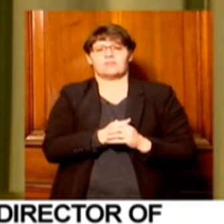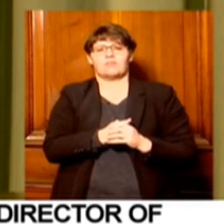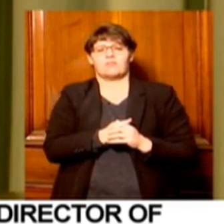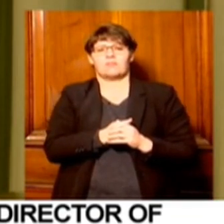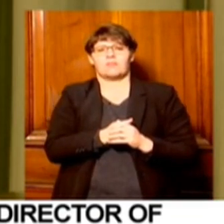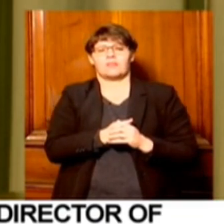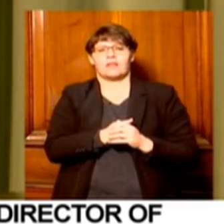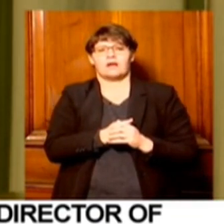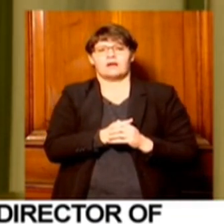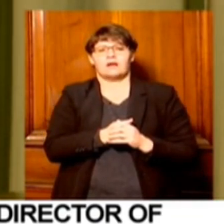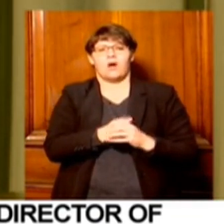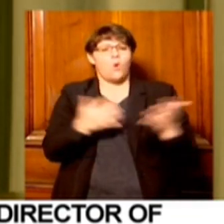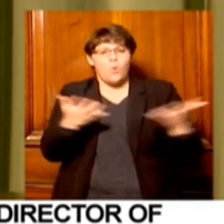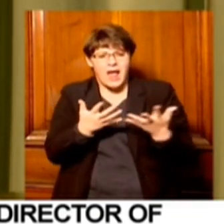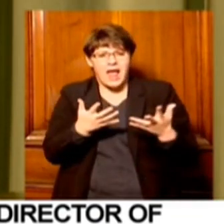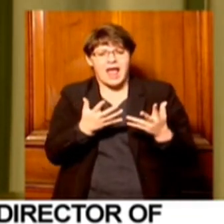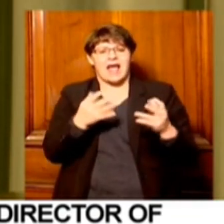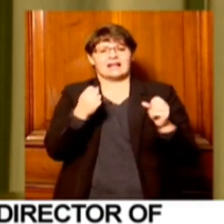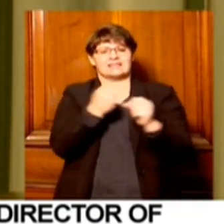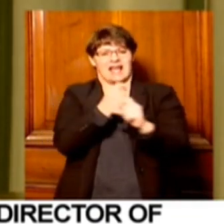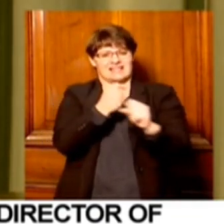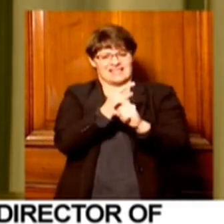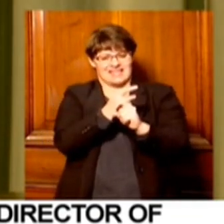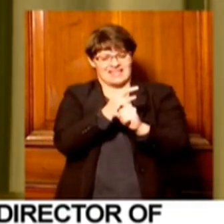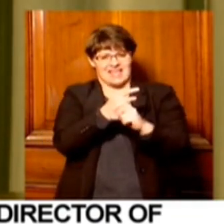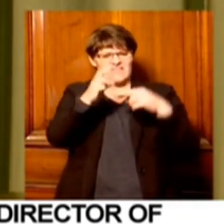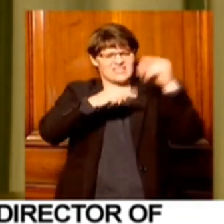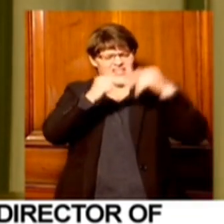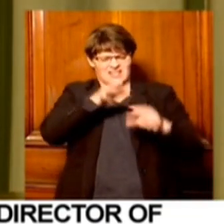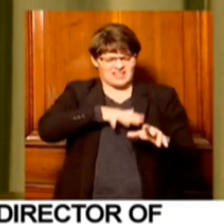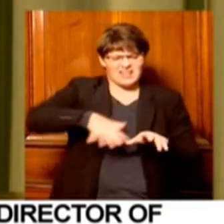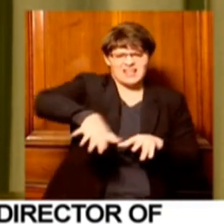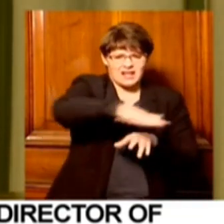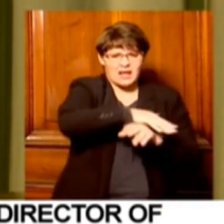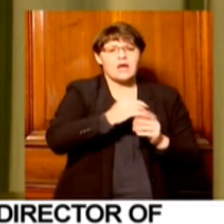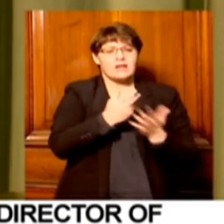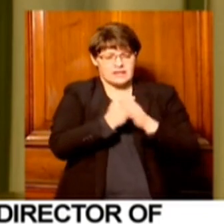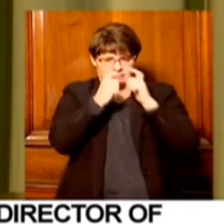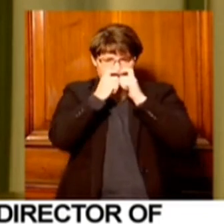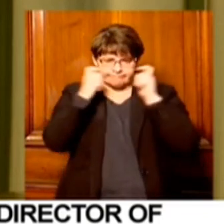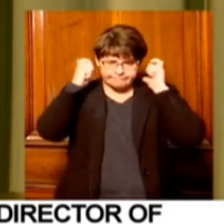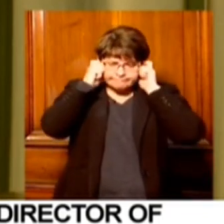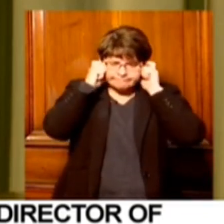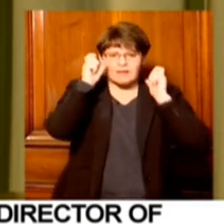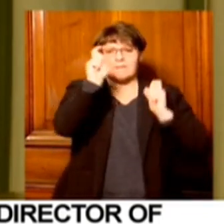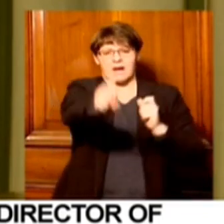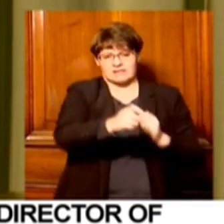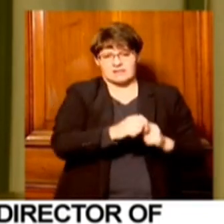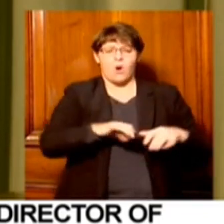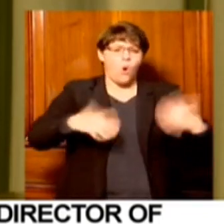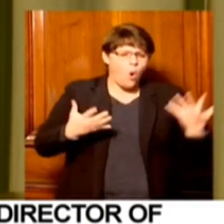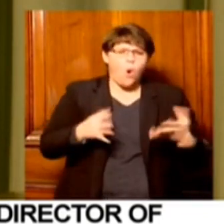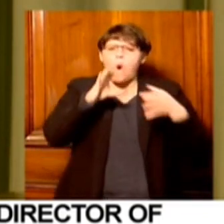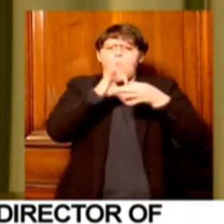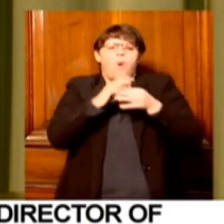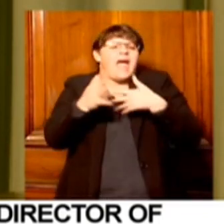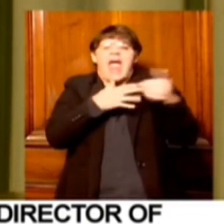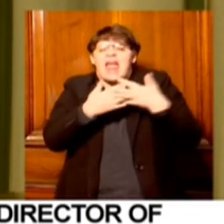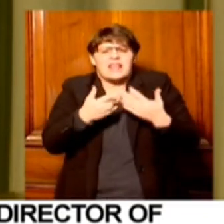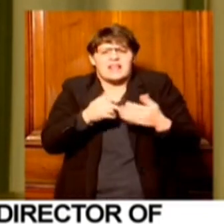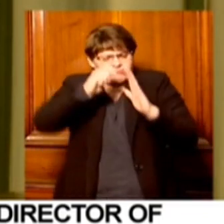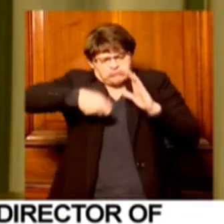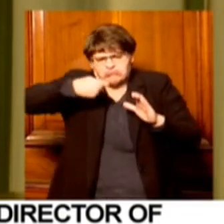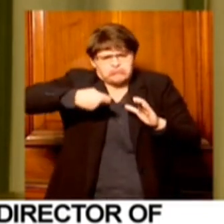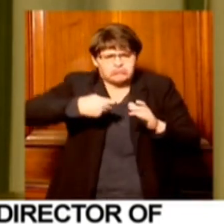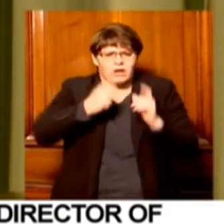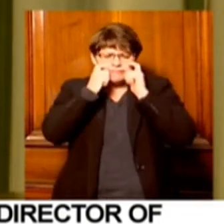of the public in a public transport facility must wear a cloth face mask or a homemade item